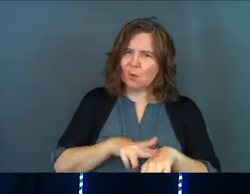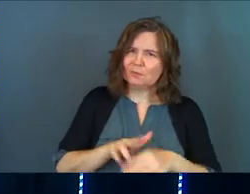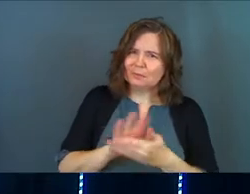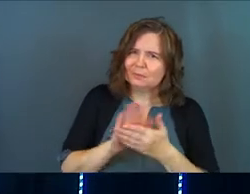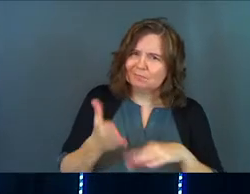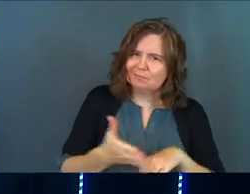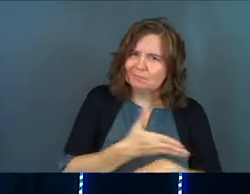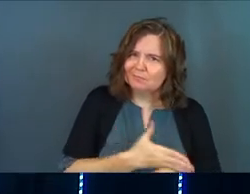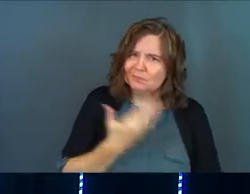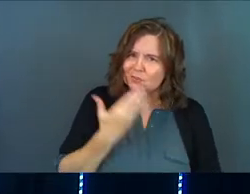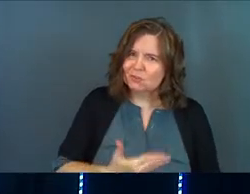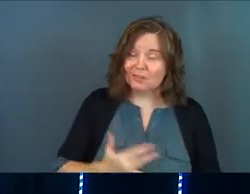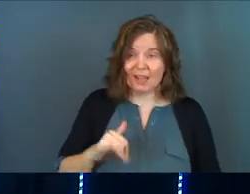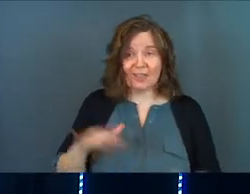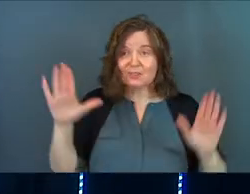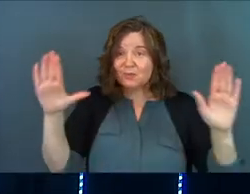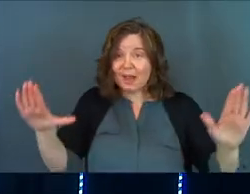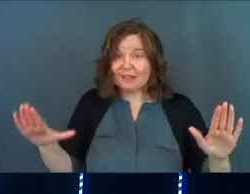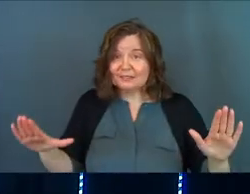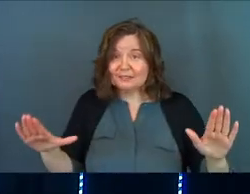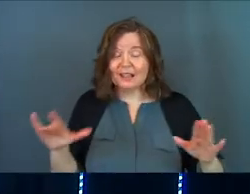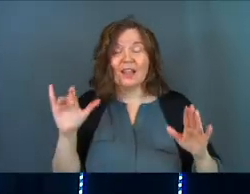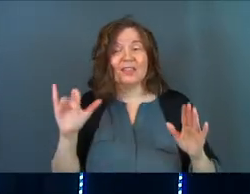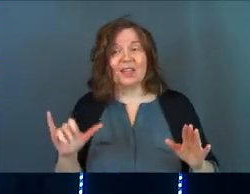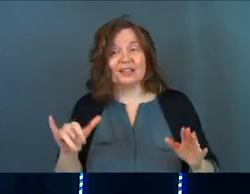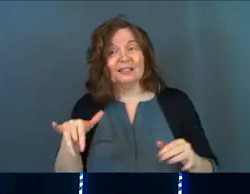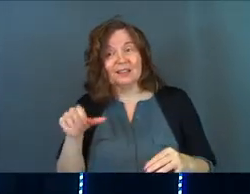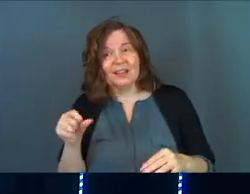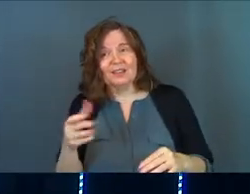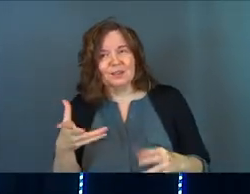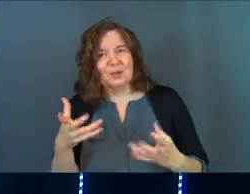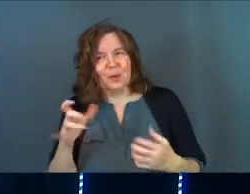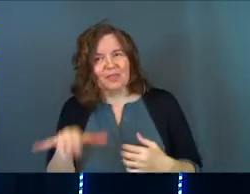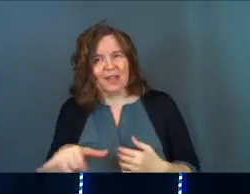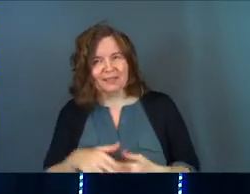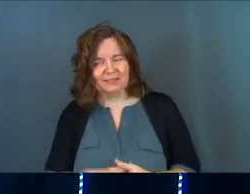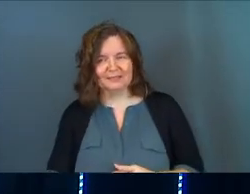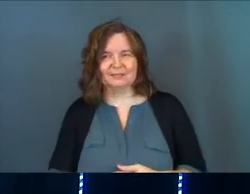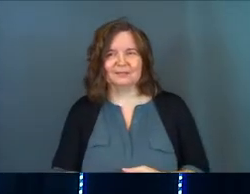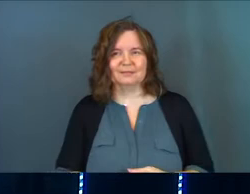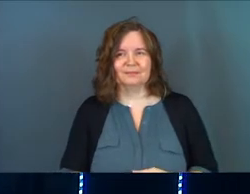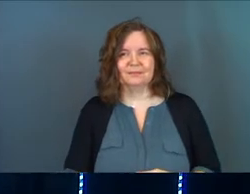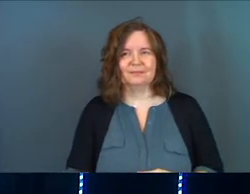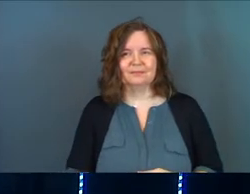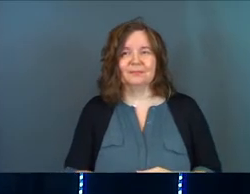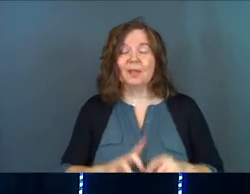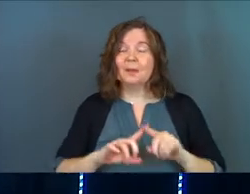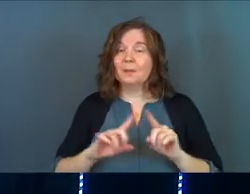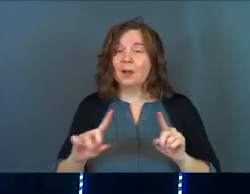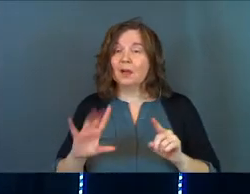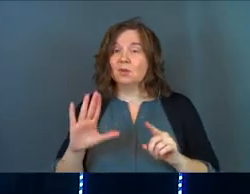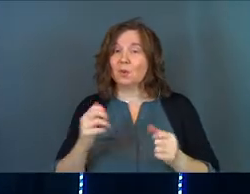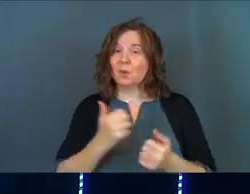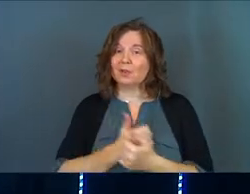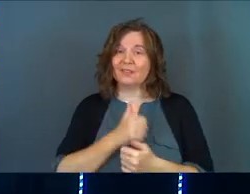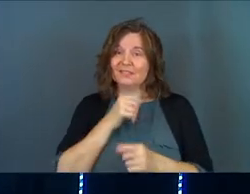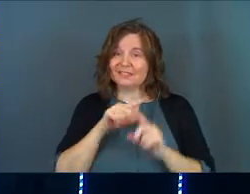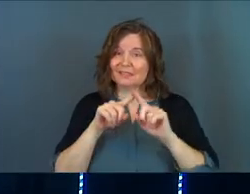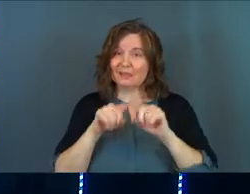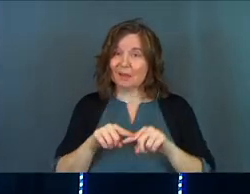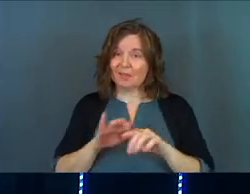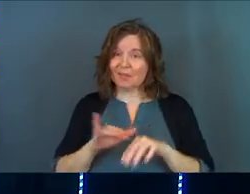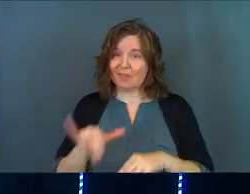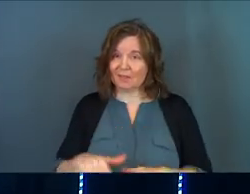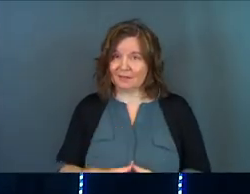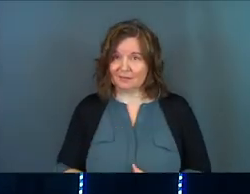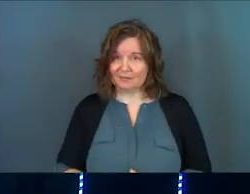it would. And that's great. And that is, yeah, you want that. But your love isn't dependent on